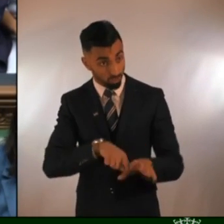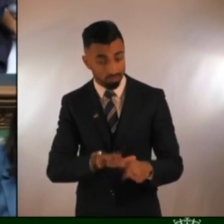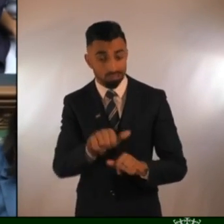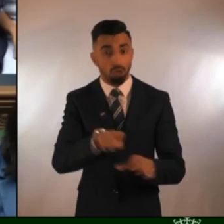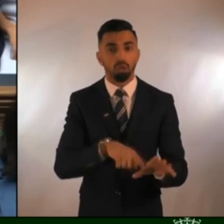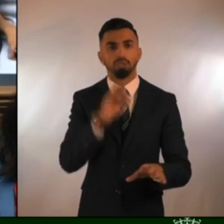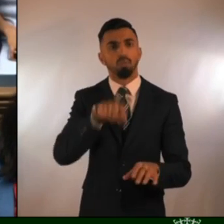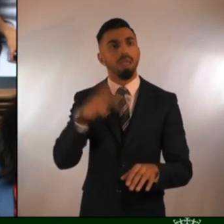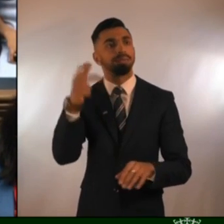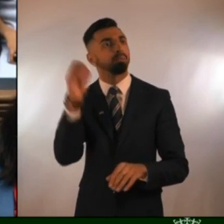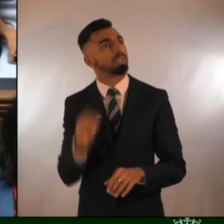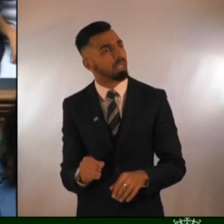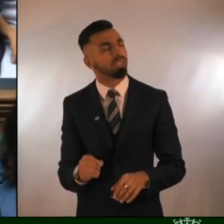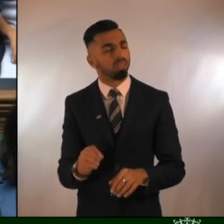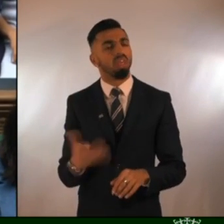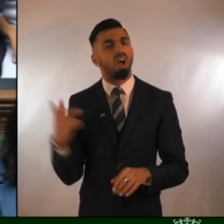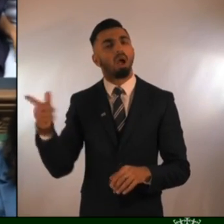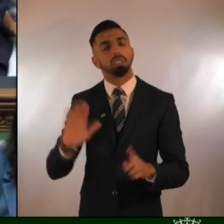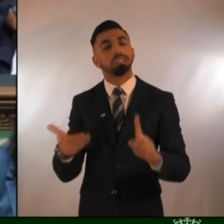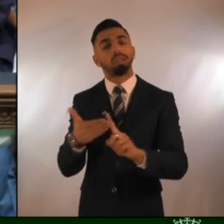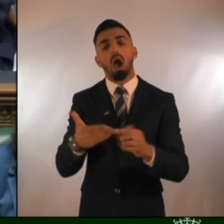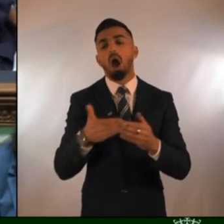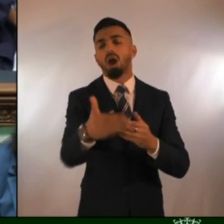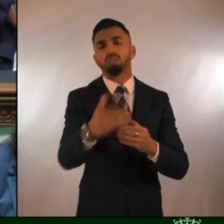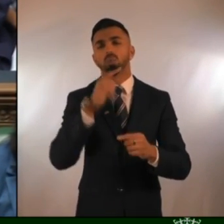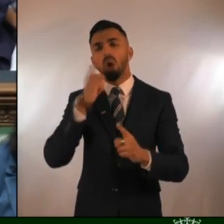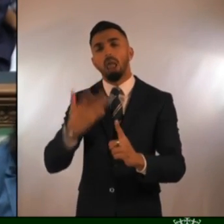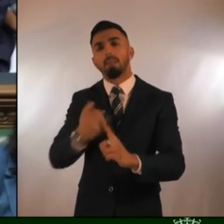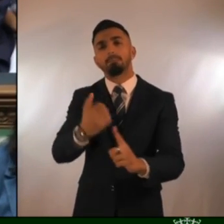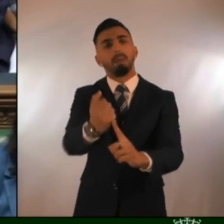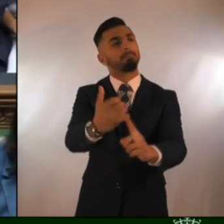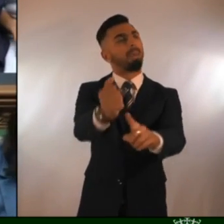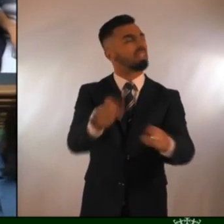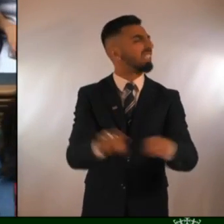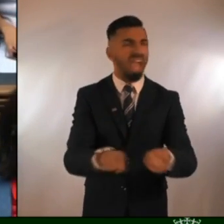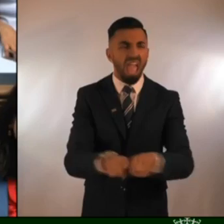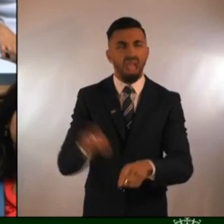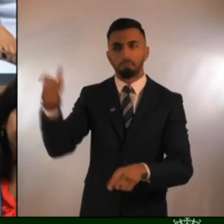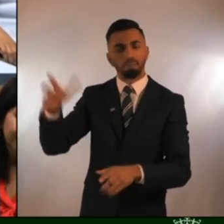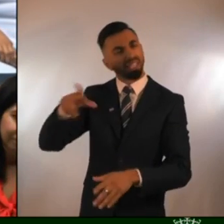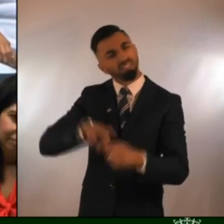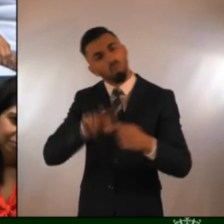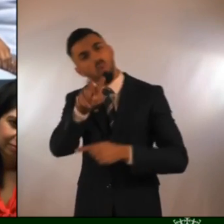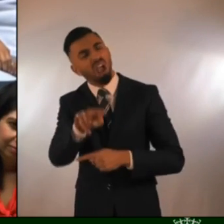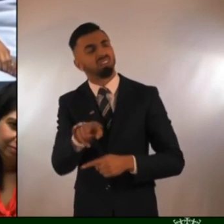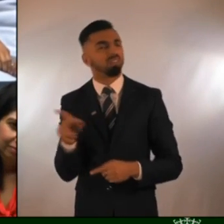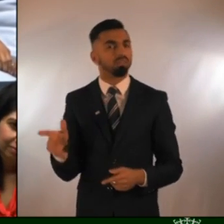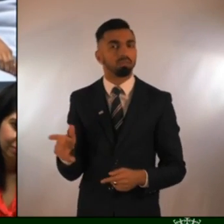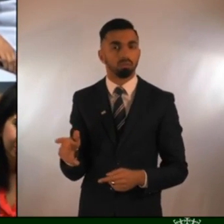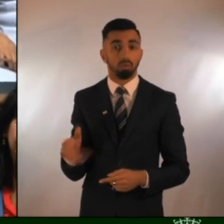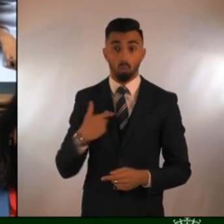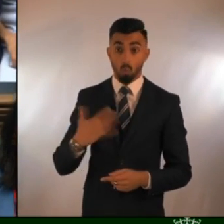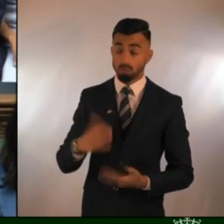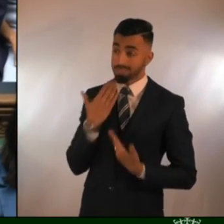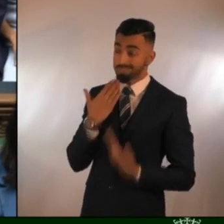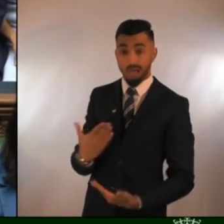period remaining on or around target. And I'm sure the whole House will join me in taking the opportunity to thank Mark Carney,